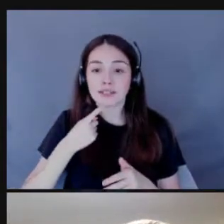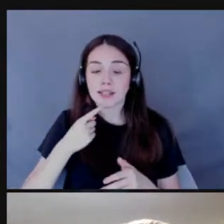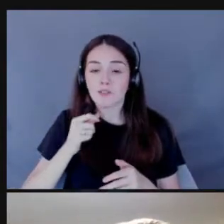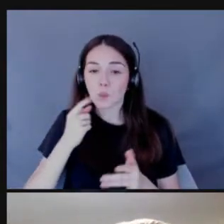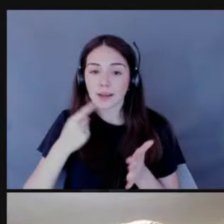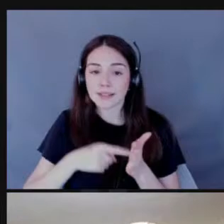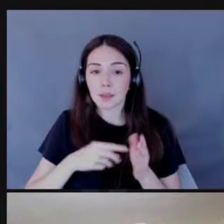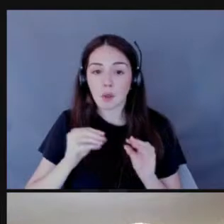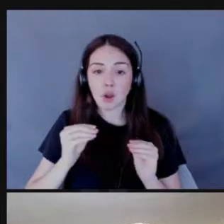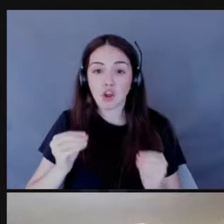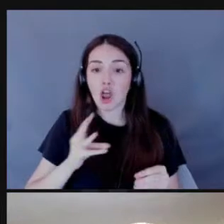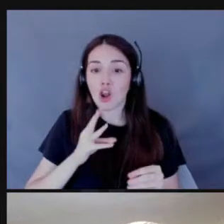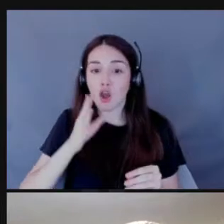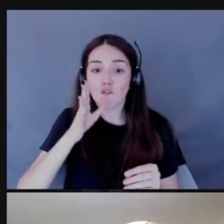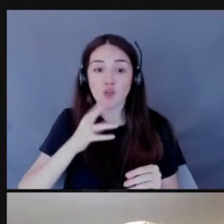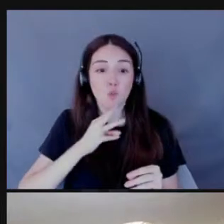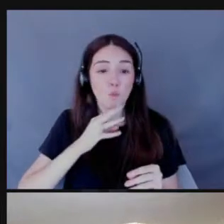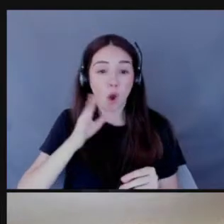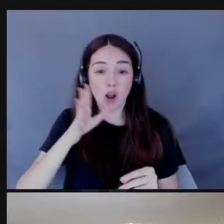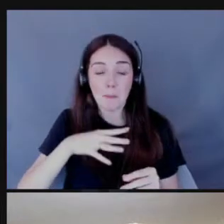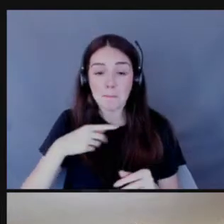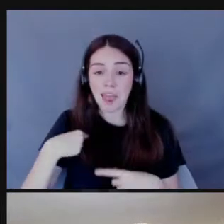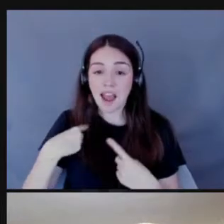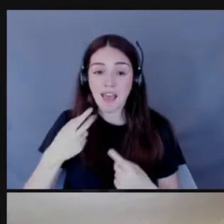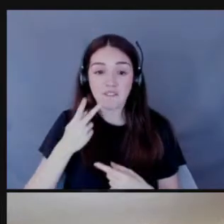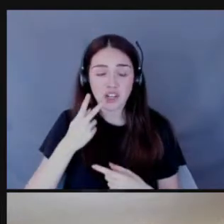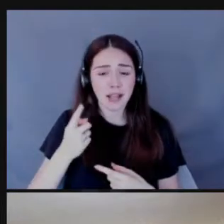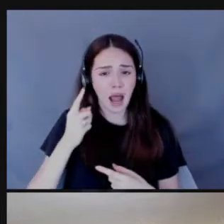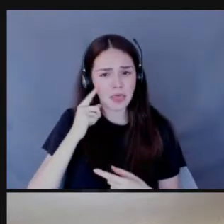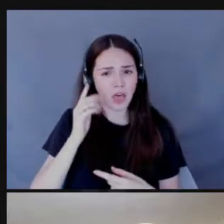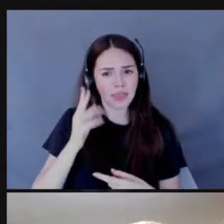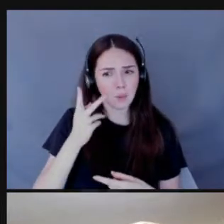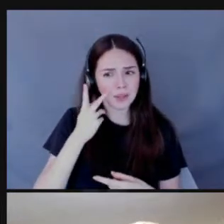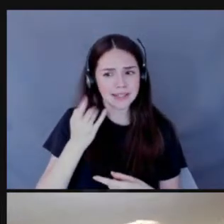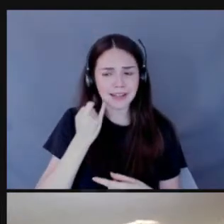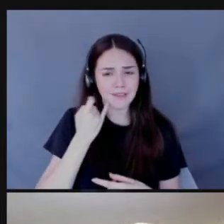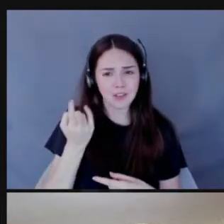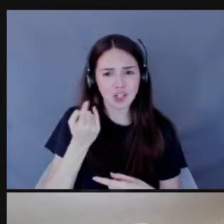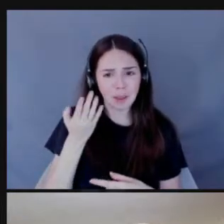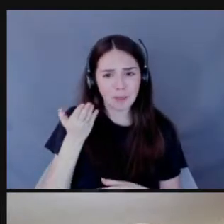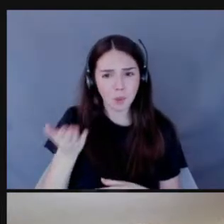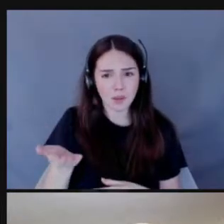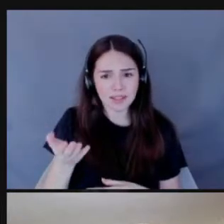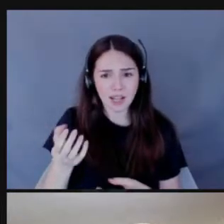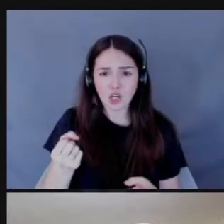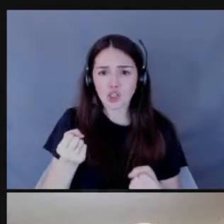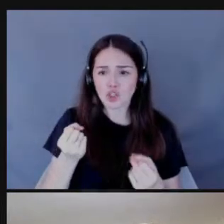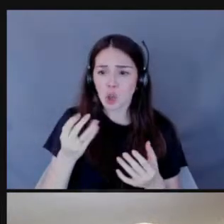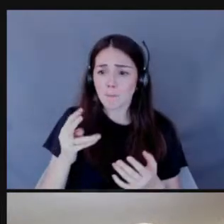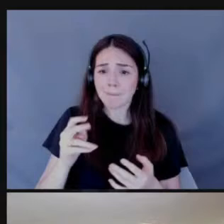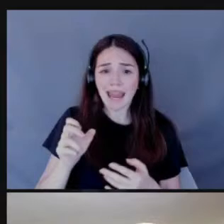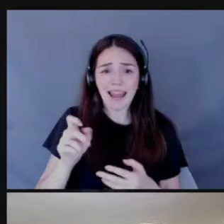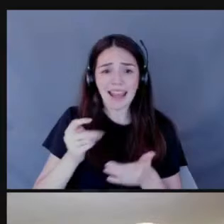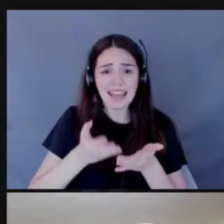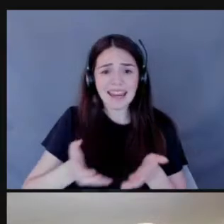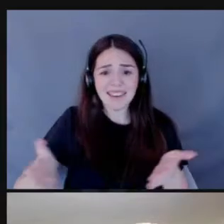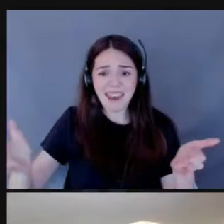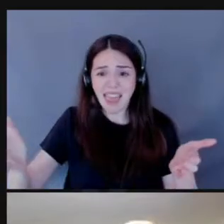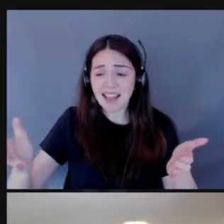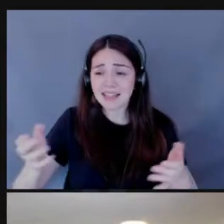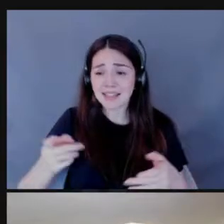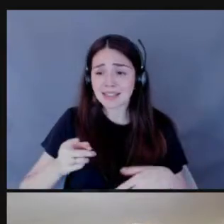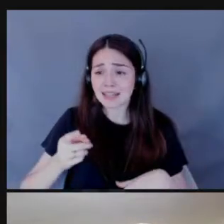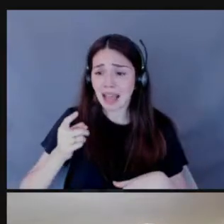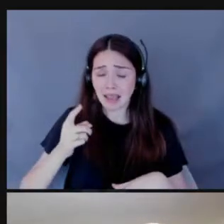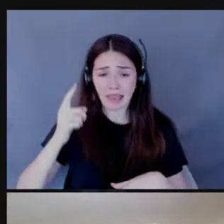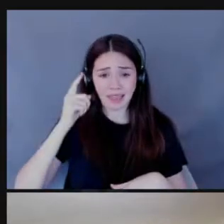ever seen it. And I certainly would think they would see it if something was out there. As many nets up and down this river, I would think that sooner or later,